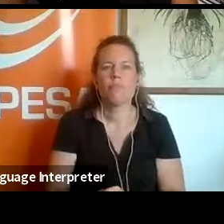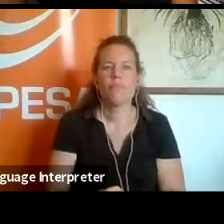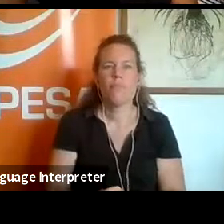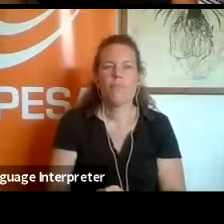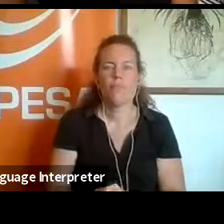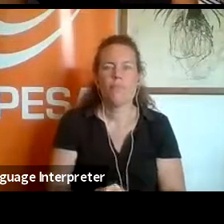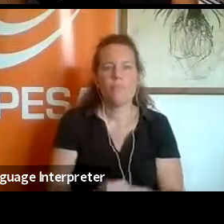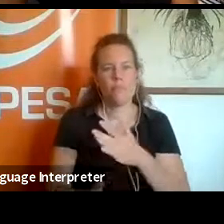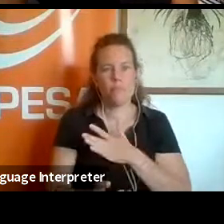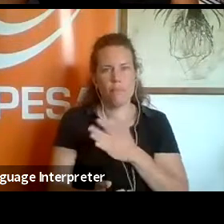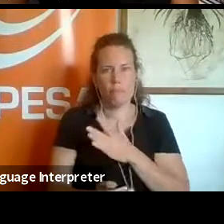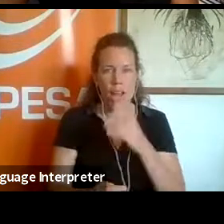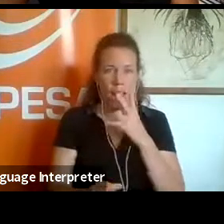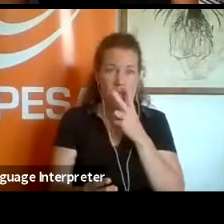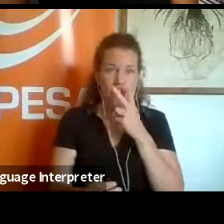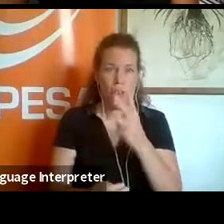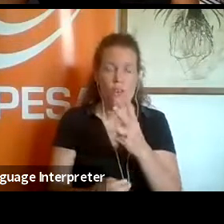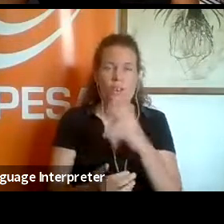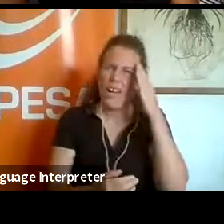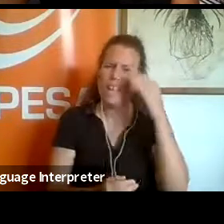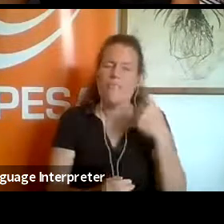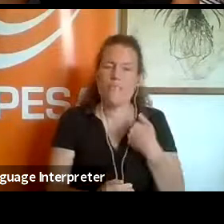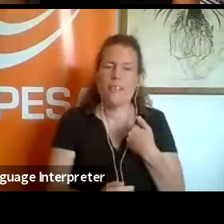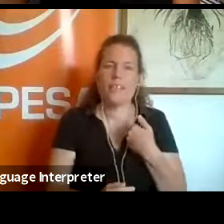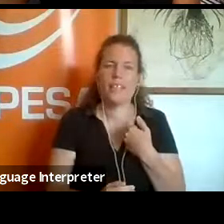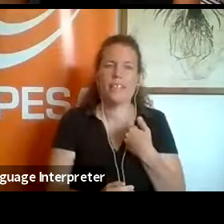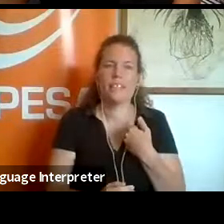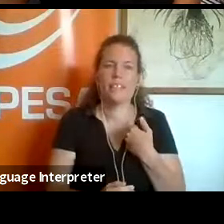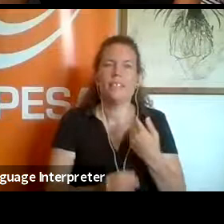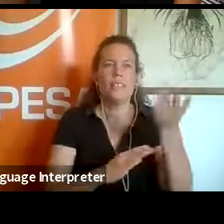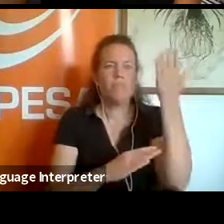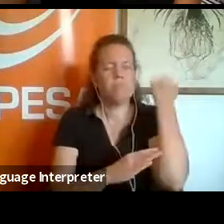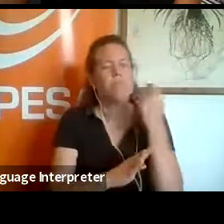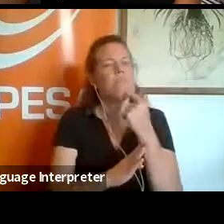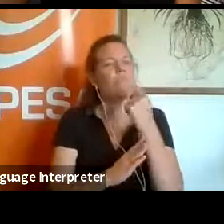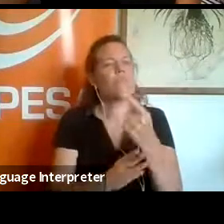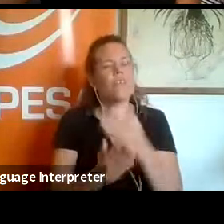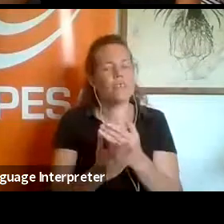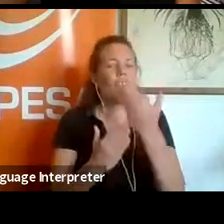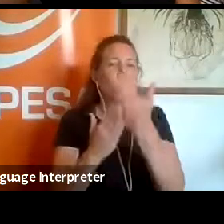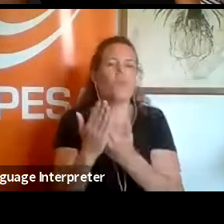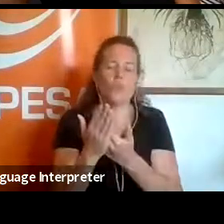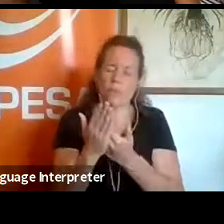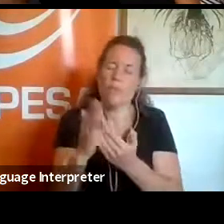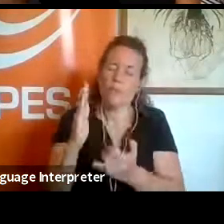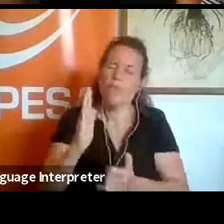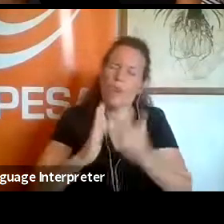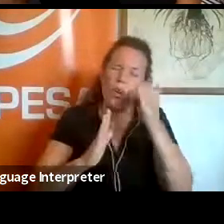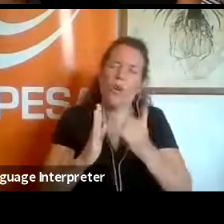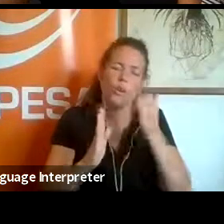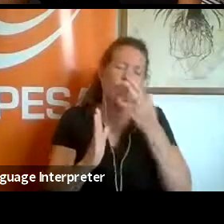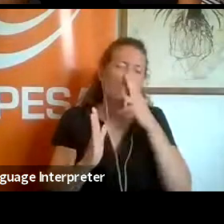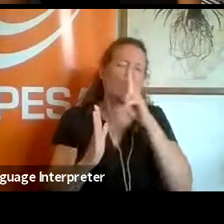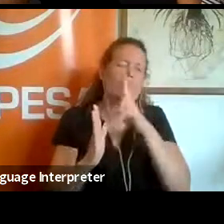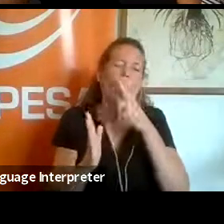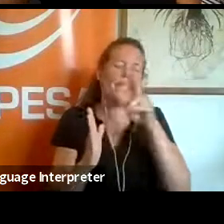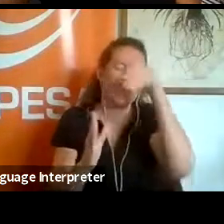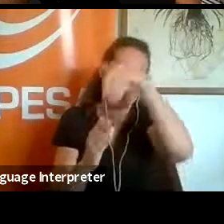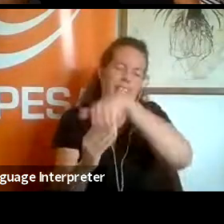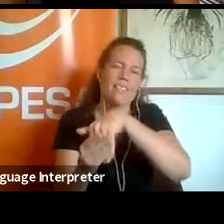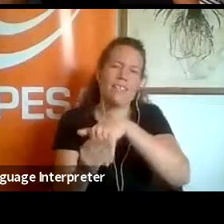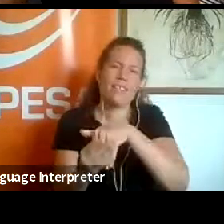In my view, I think that I had mentioned earlier that the document has a lot of promises. And the reason why I said that was